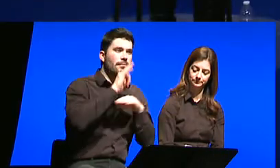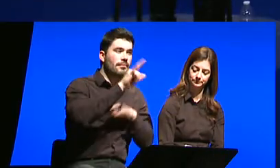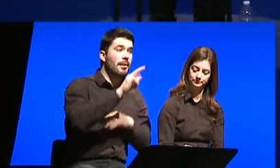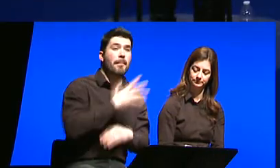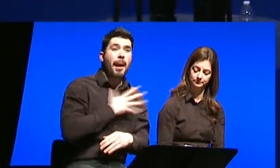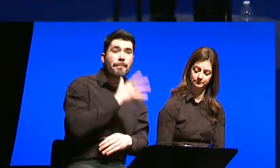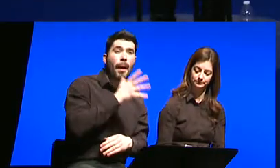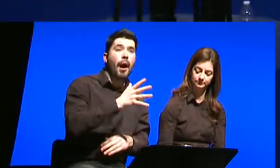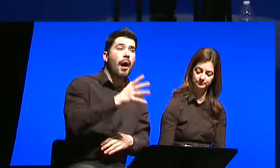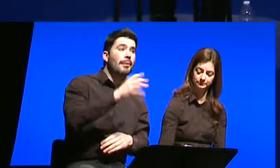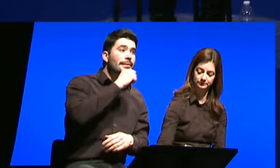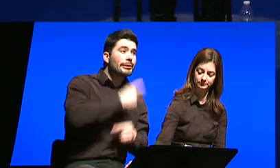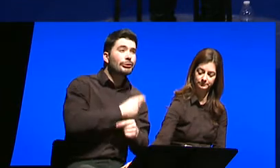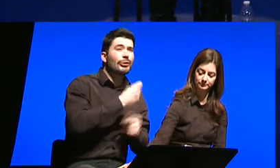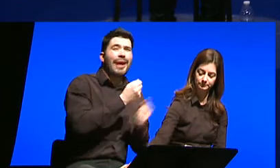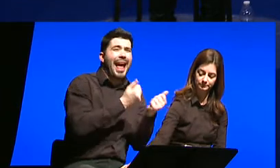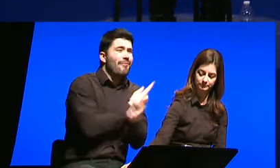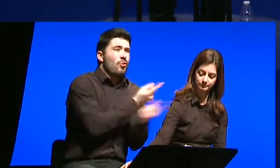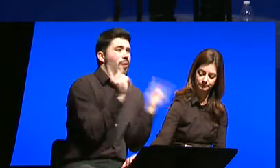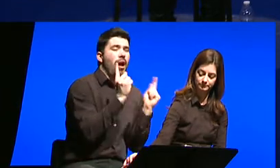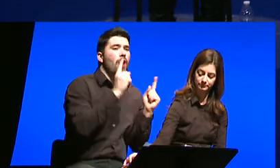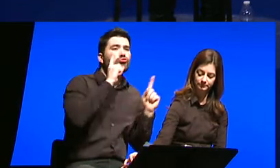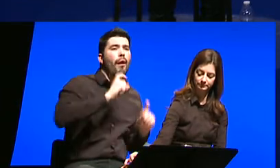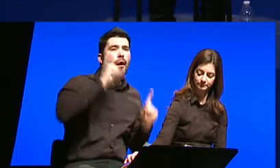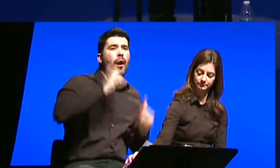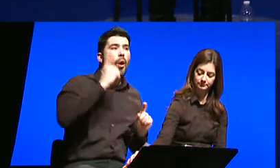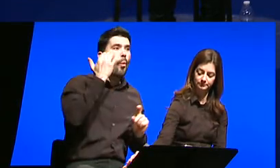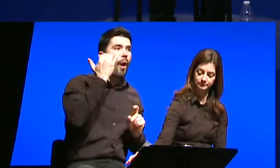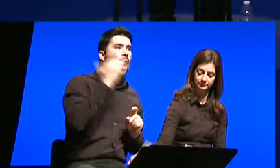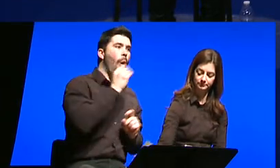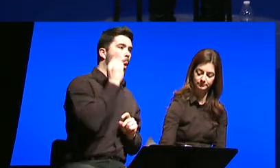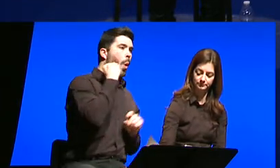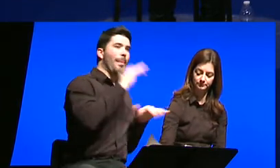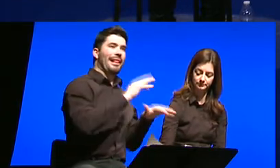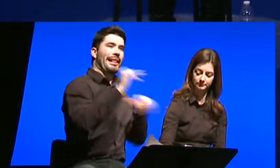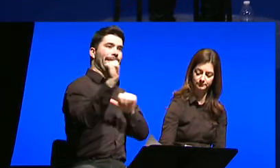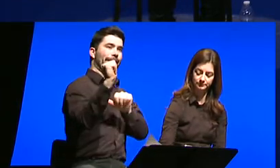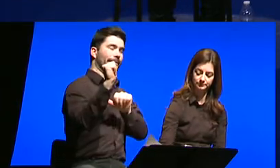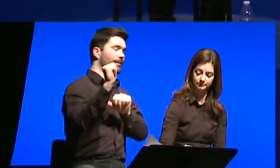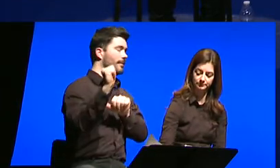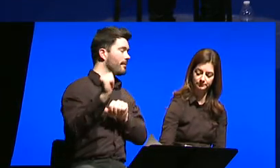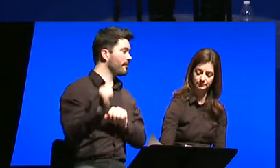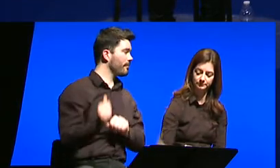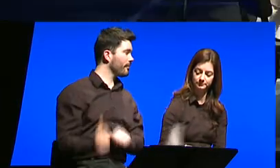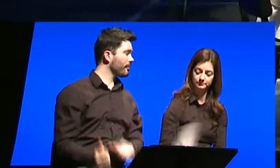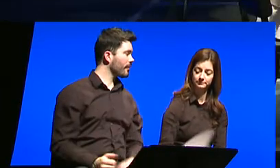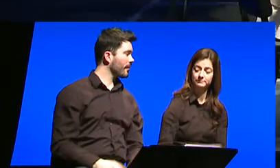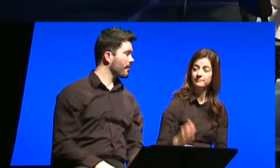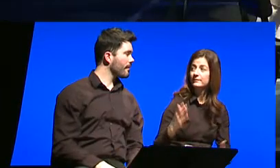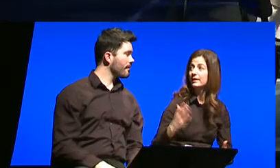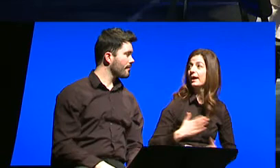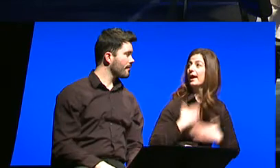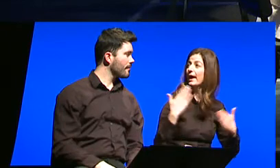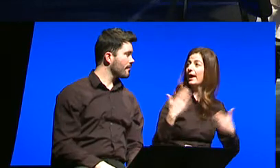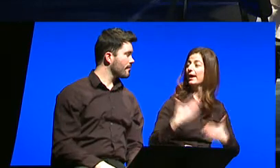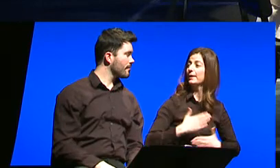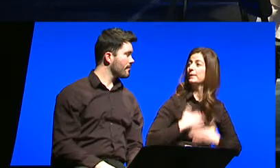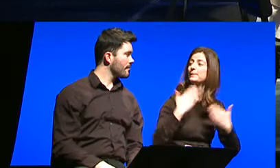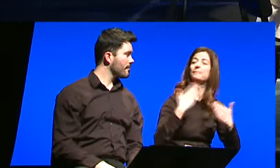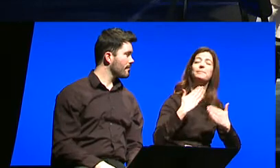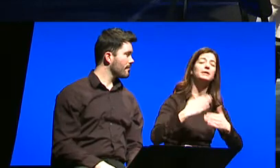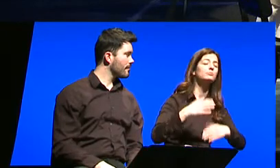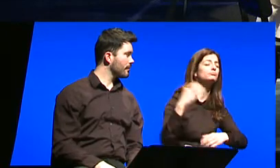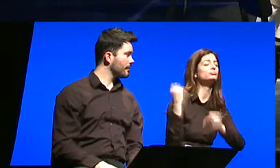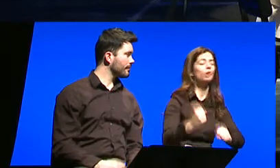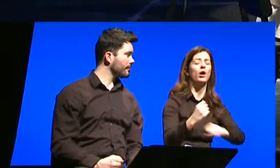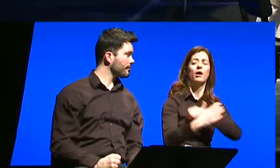are all crying. We are leaving our homeland. We're happy that you're going to a beautiful, powerful country. We wish you a